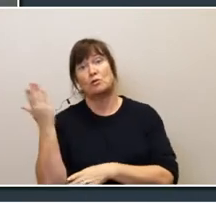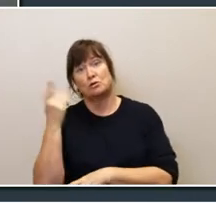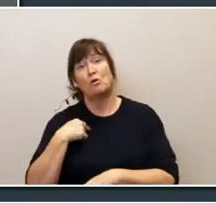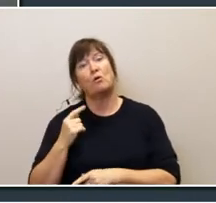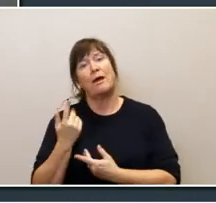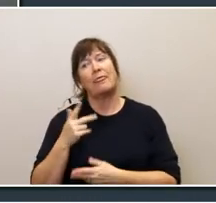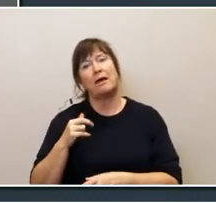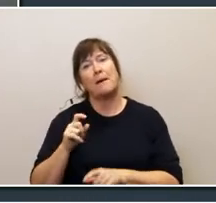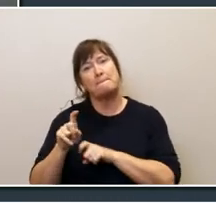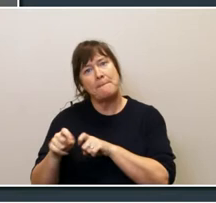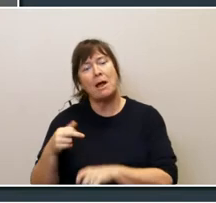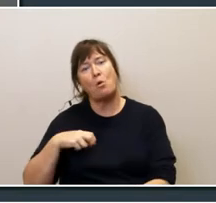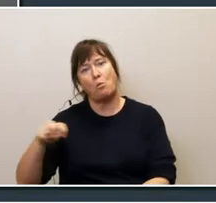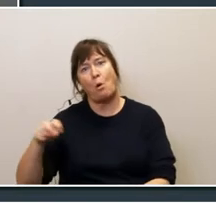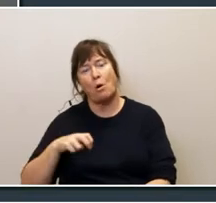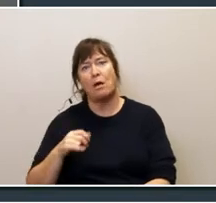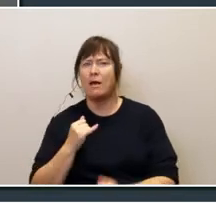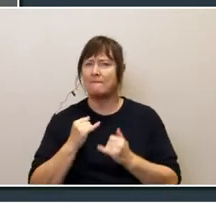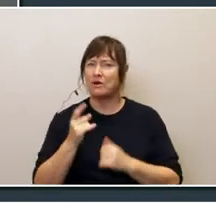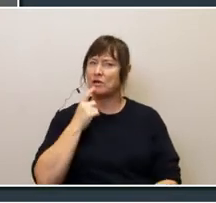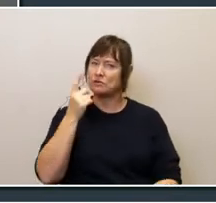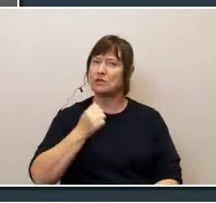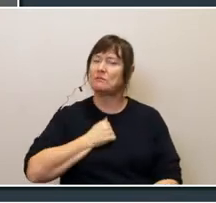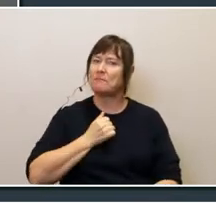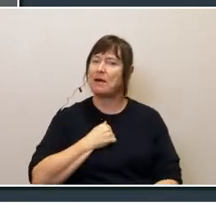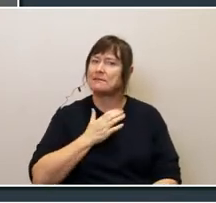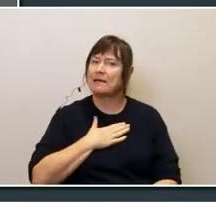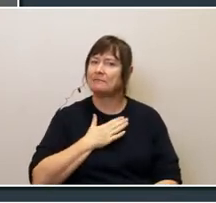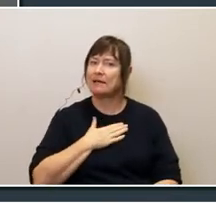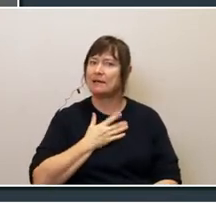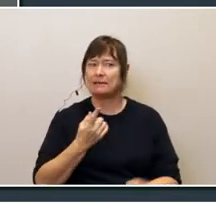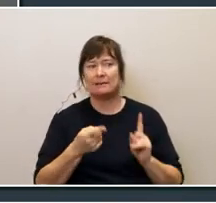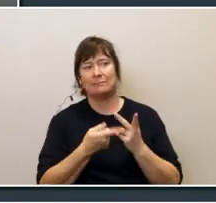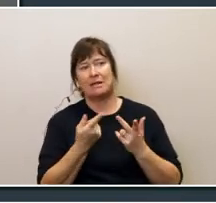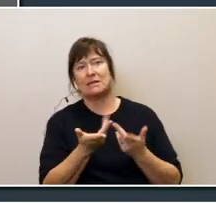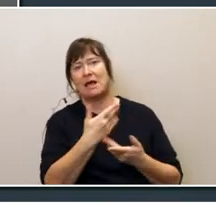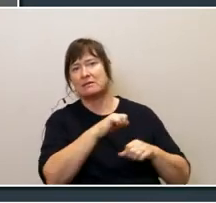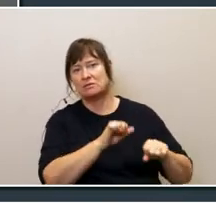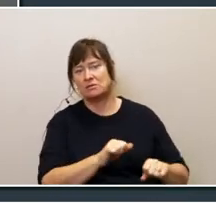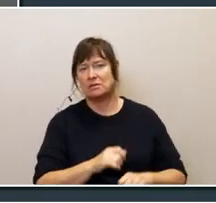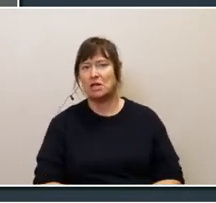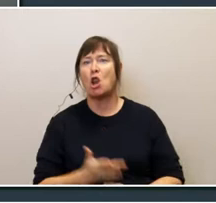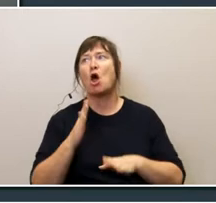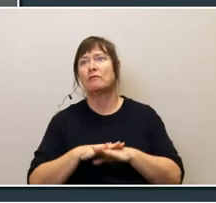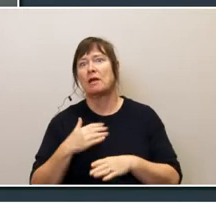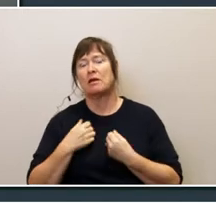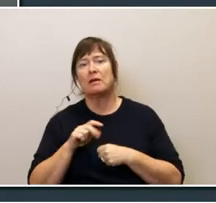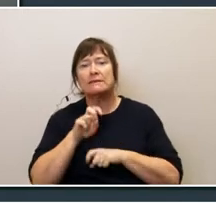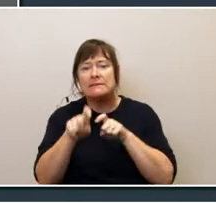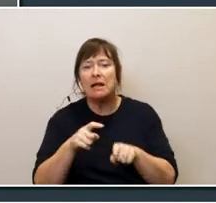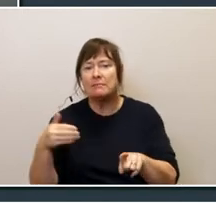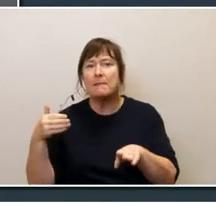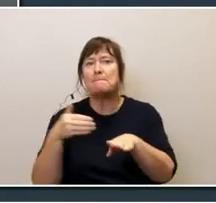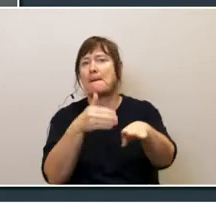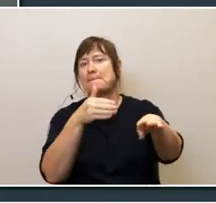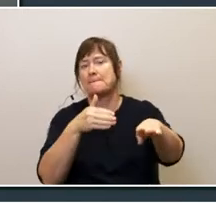school. I'm really concerned about my safety and the safety of other students. I've been hit by numerous vehicles and have